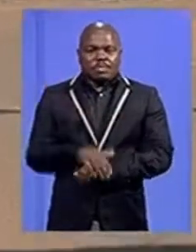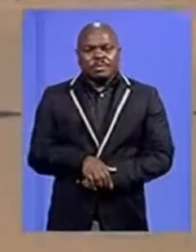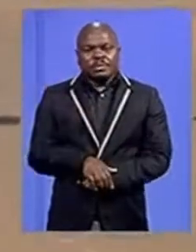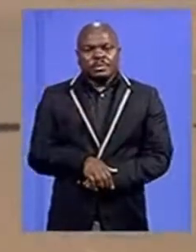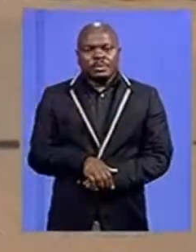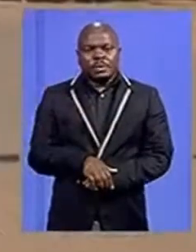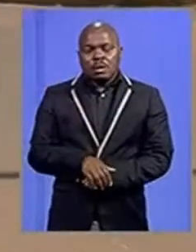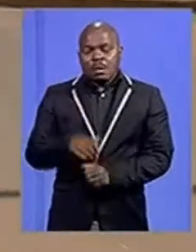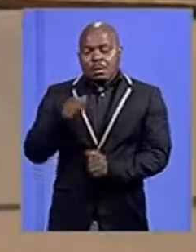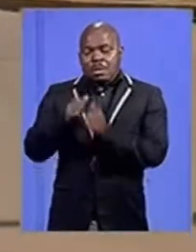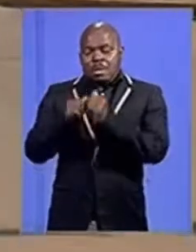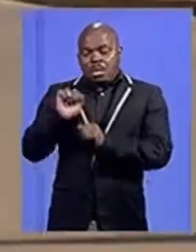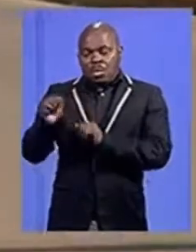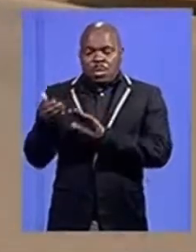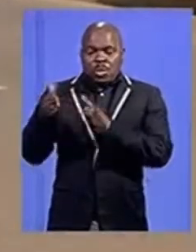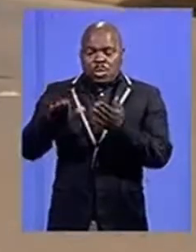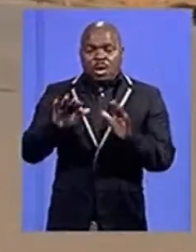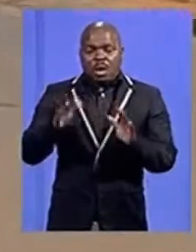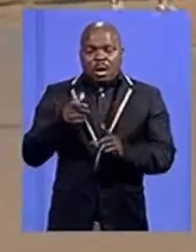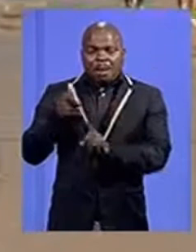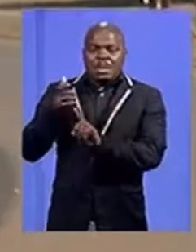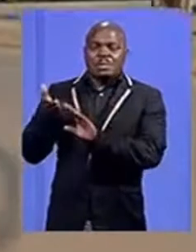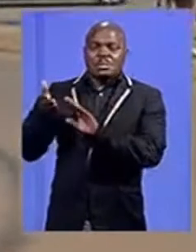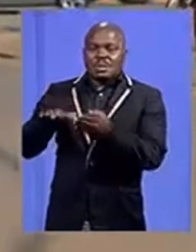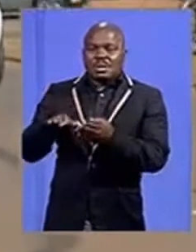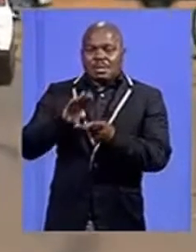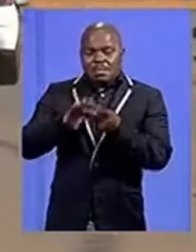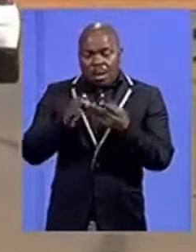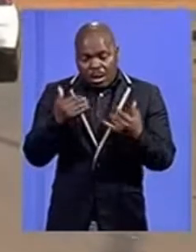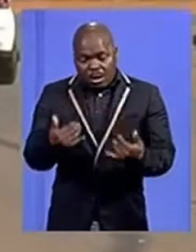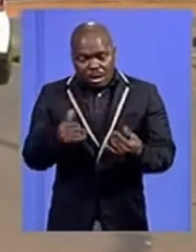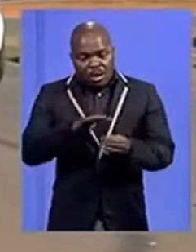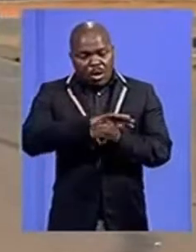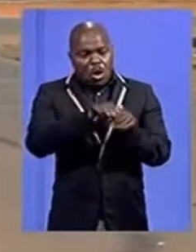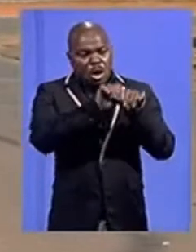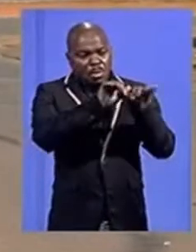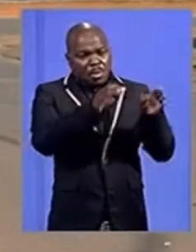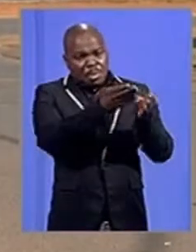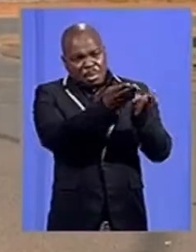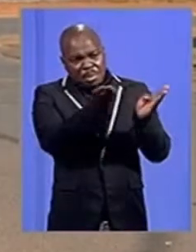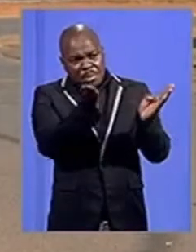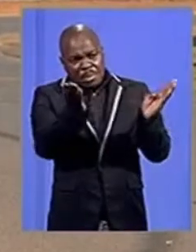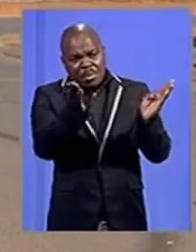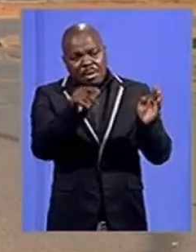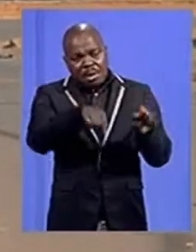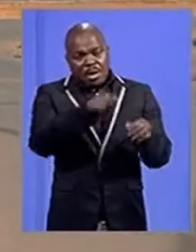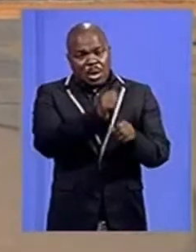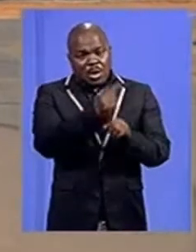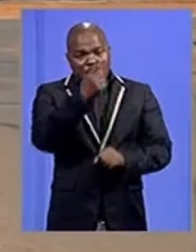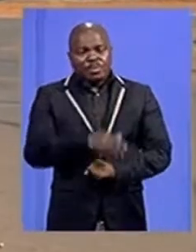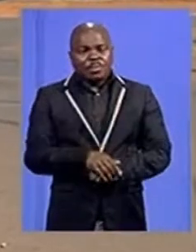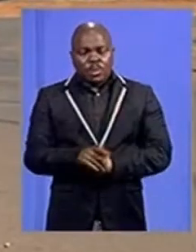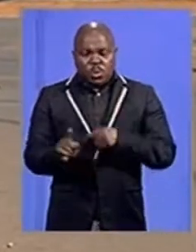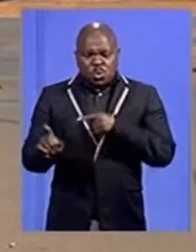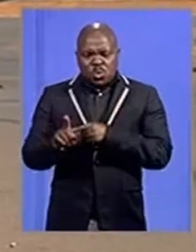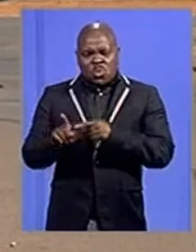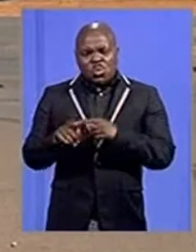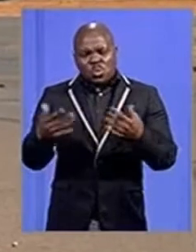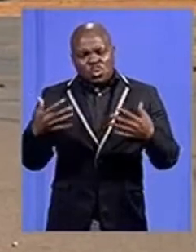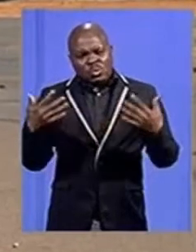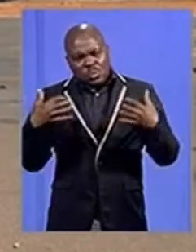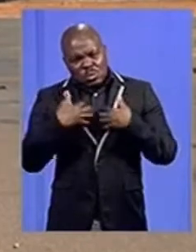O lobile butu wa gagwe morago ga polao. Bjale ge dipalopalo tša COVID-19 di ya godimo ka Gauteng, Jemiko o